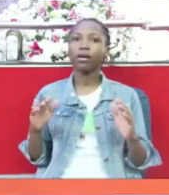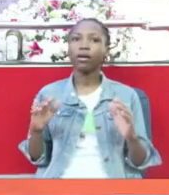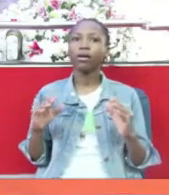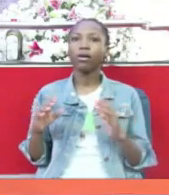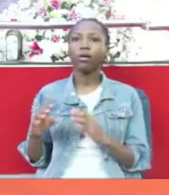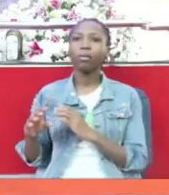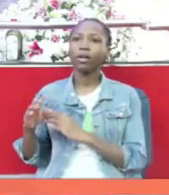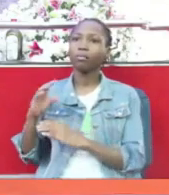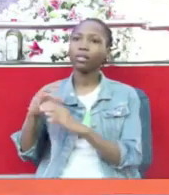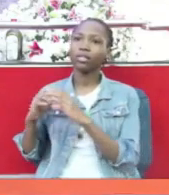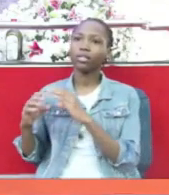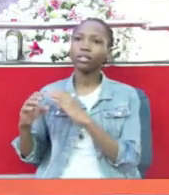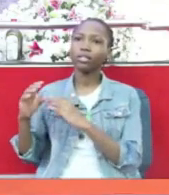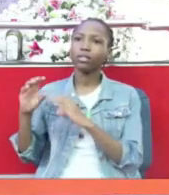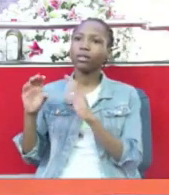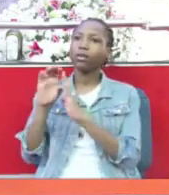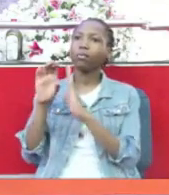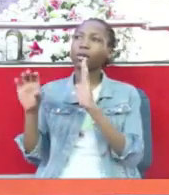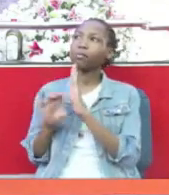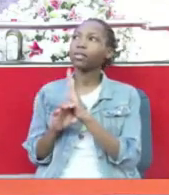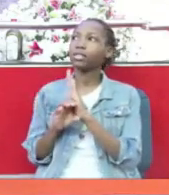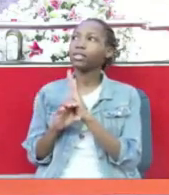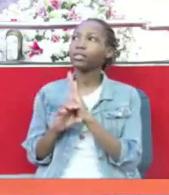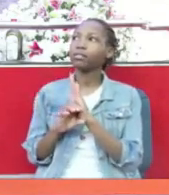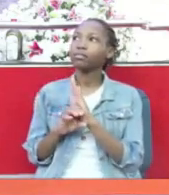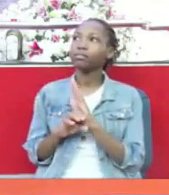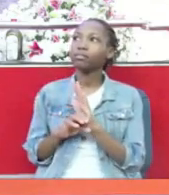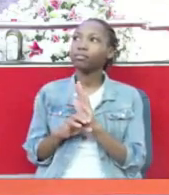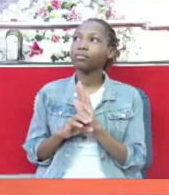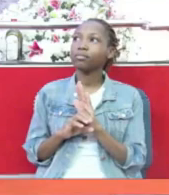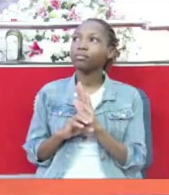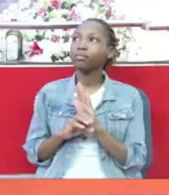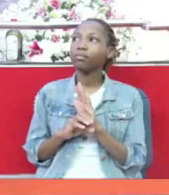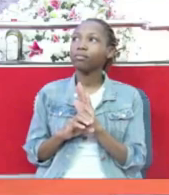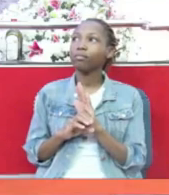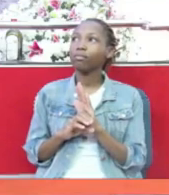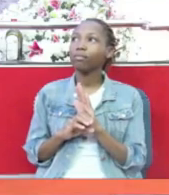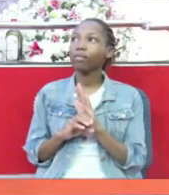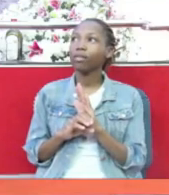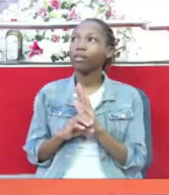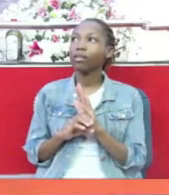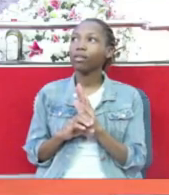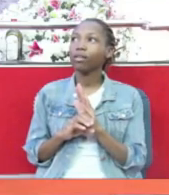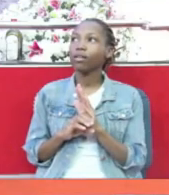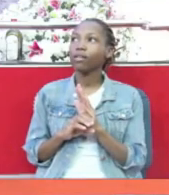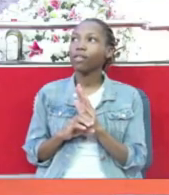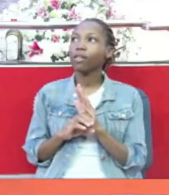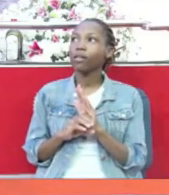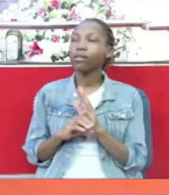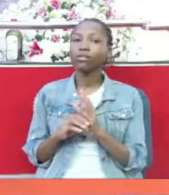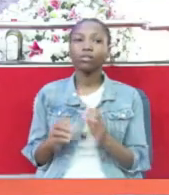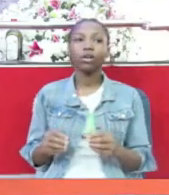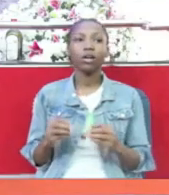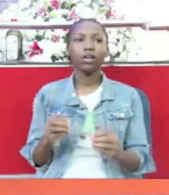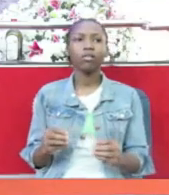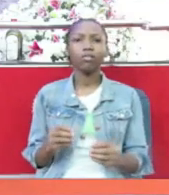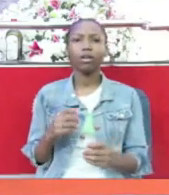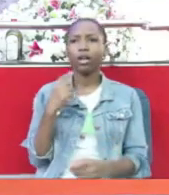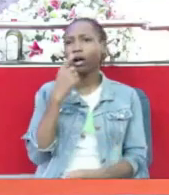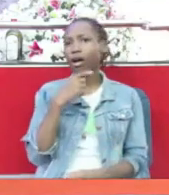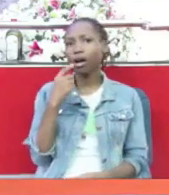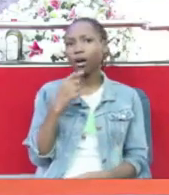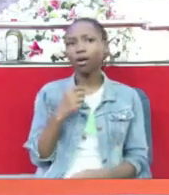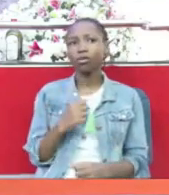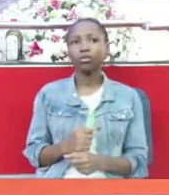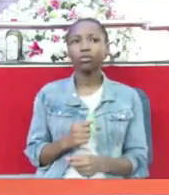they were to teach their children that, eh? Ilikuwa ni amri ya kwamba wafundishe watoto wao. They were even given a structure of how to do it. Na wakaambiwa jinsi